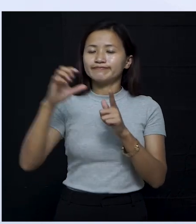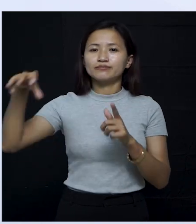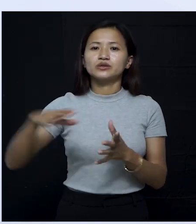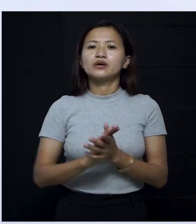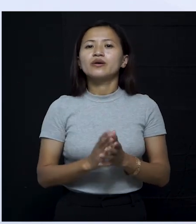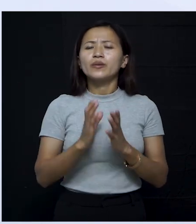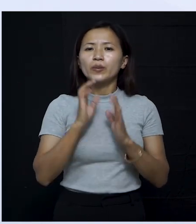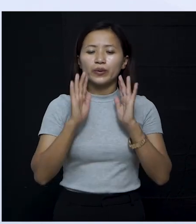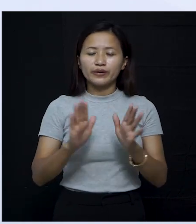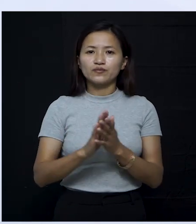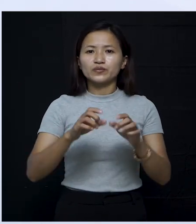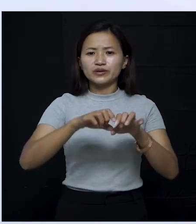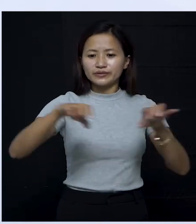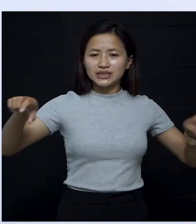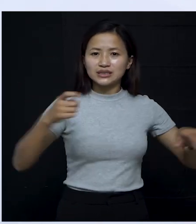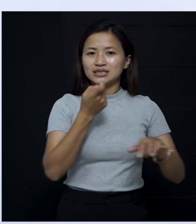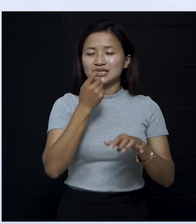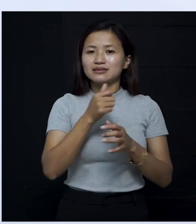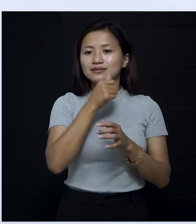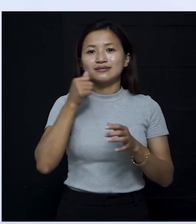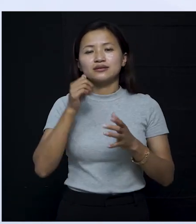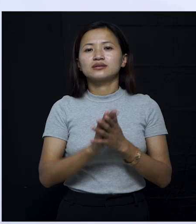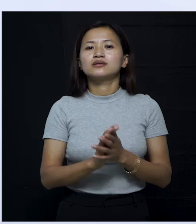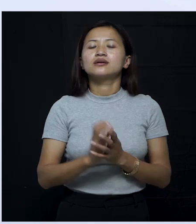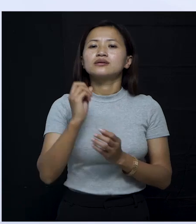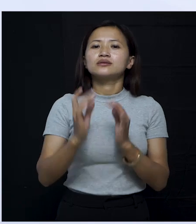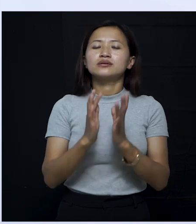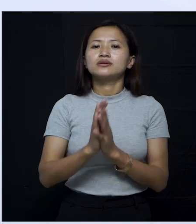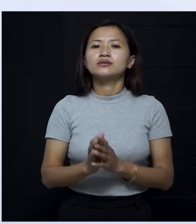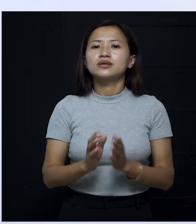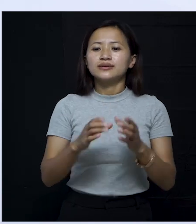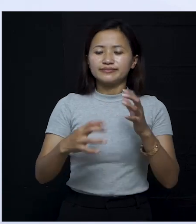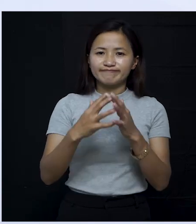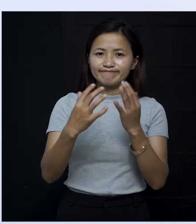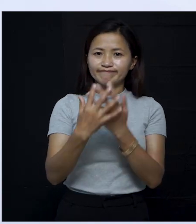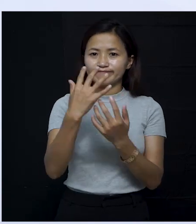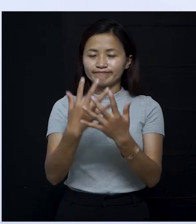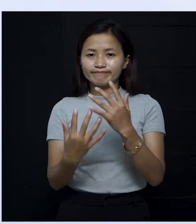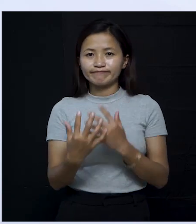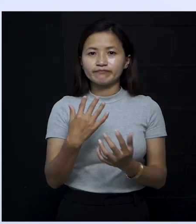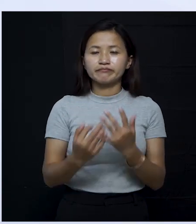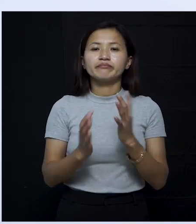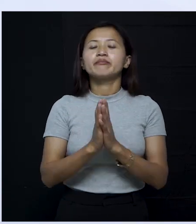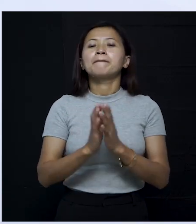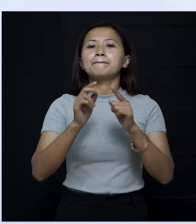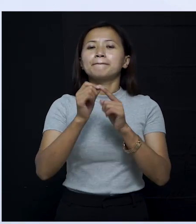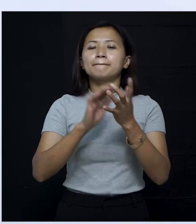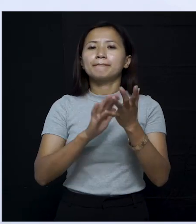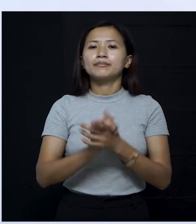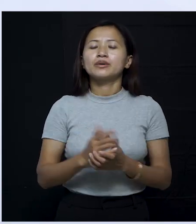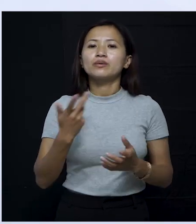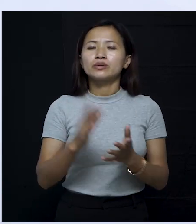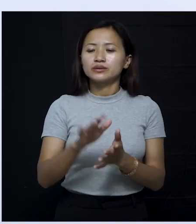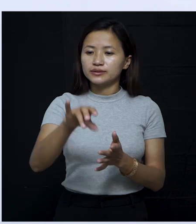cane, okay. Sugar cane is also another cash crop. Then we have pineapples. When you come to pineapples, you all know